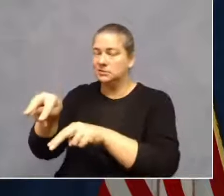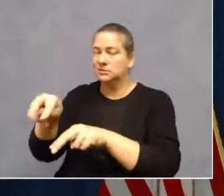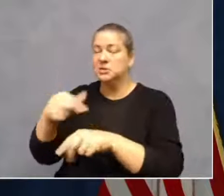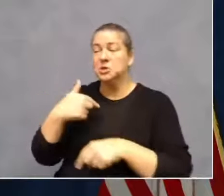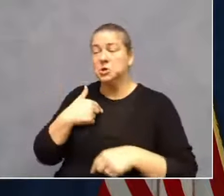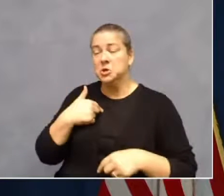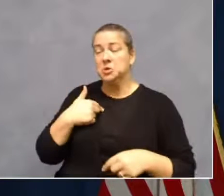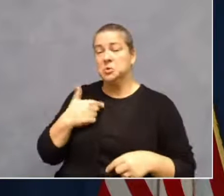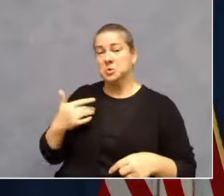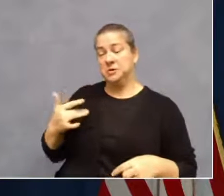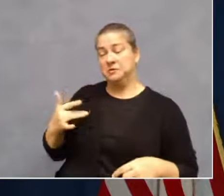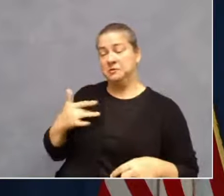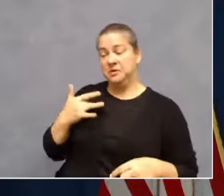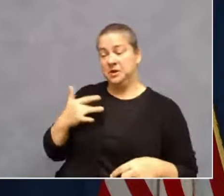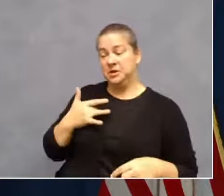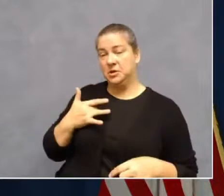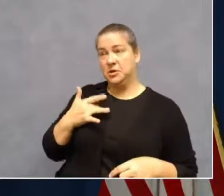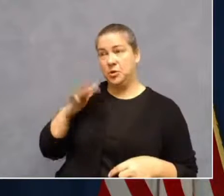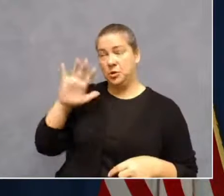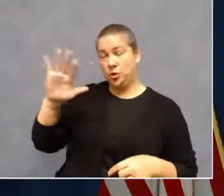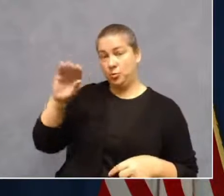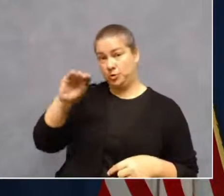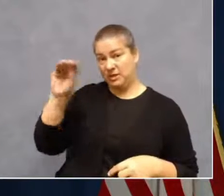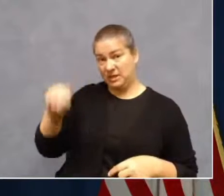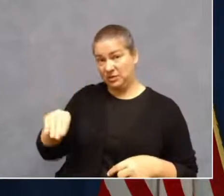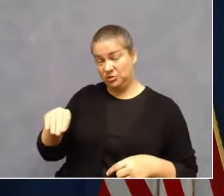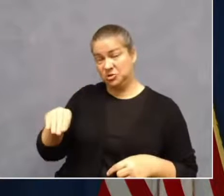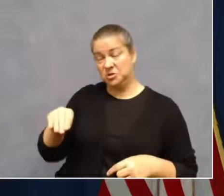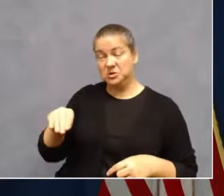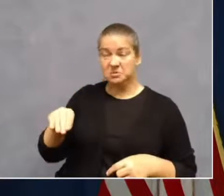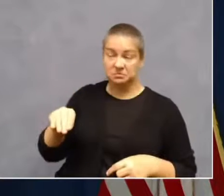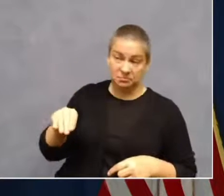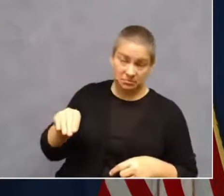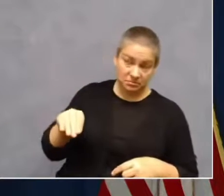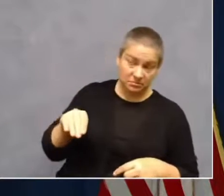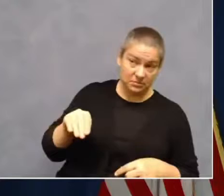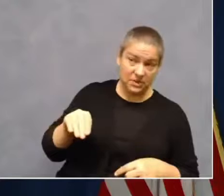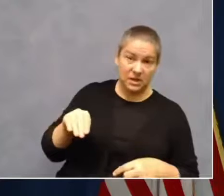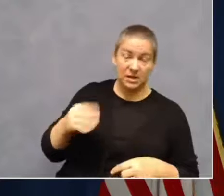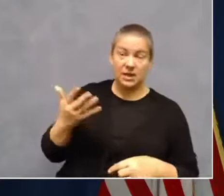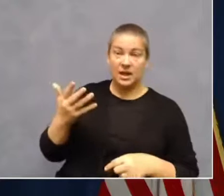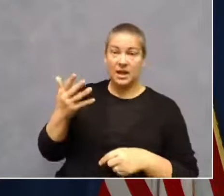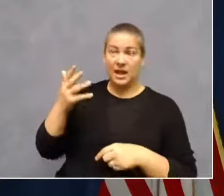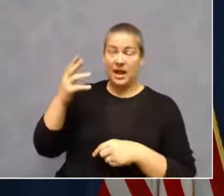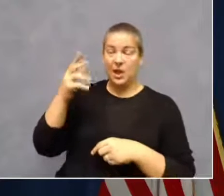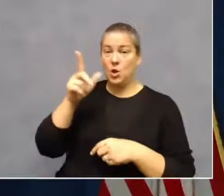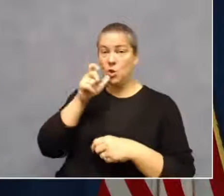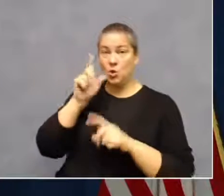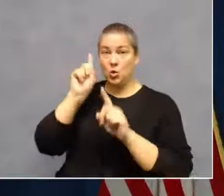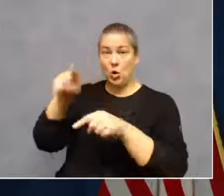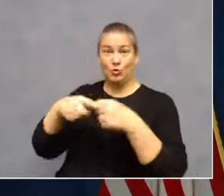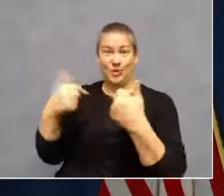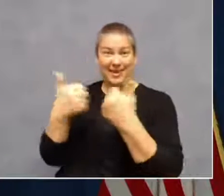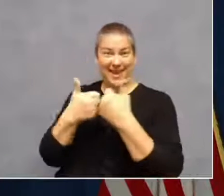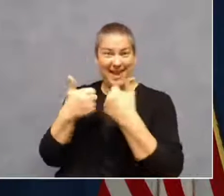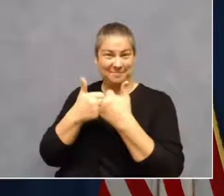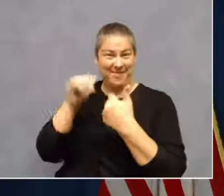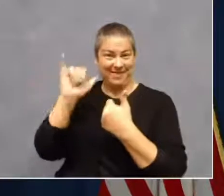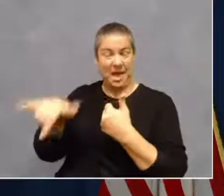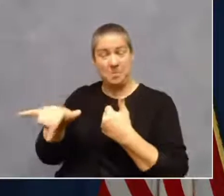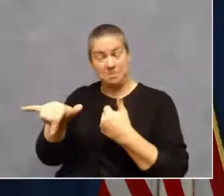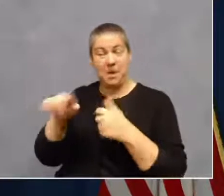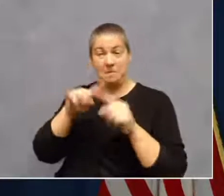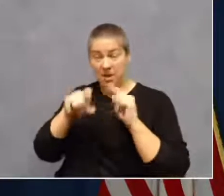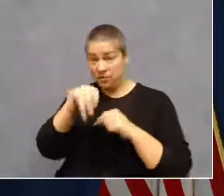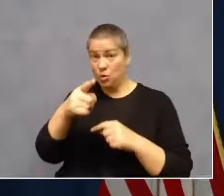about the percentages of attendance at those games, but our recommendation is if you are in a red